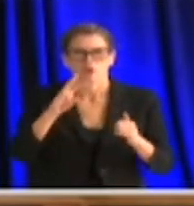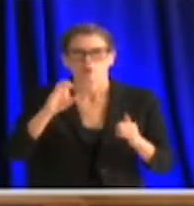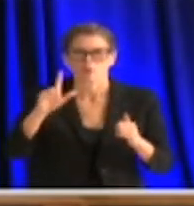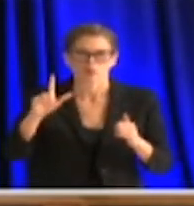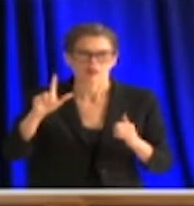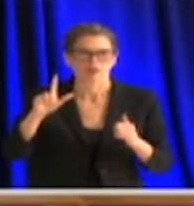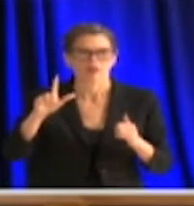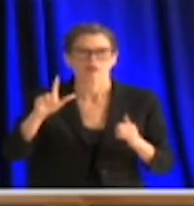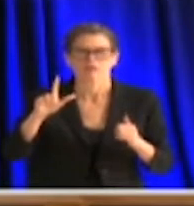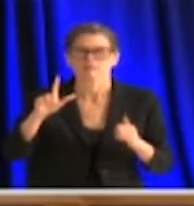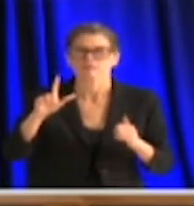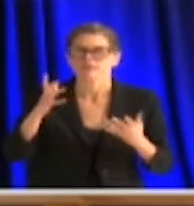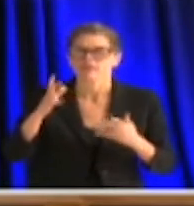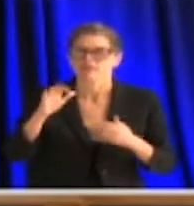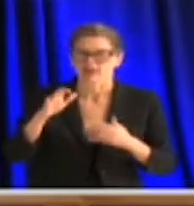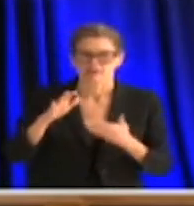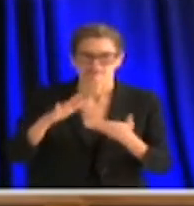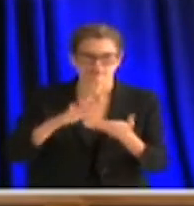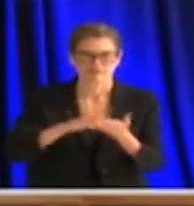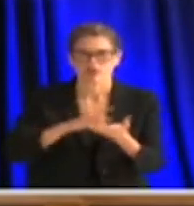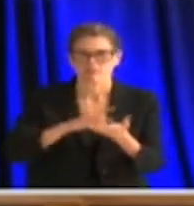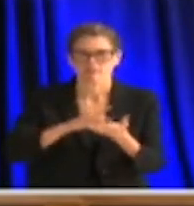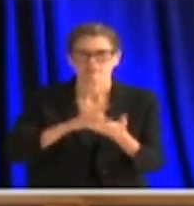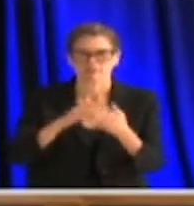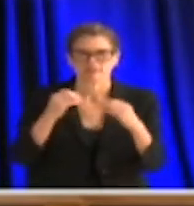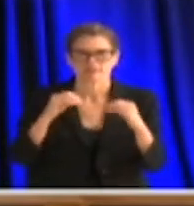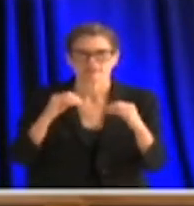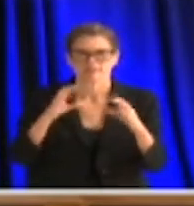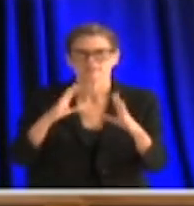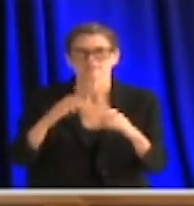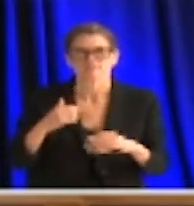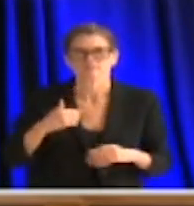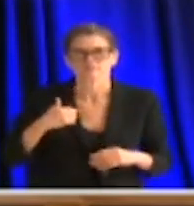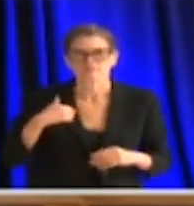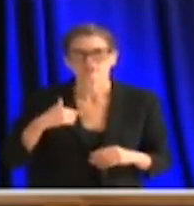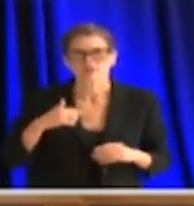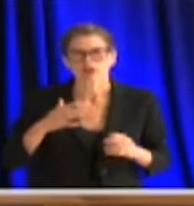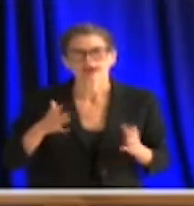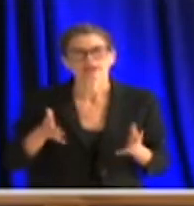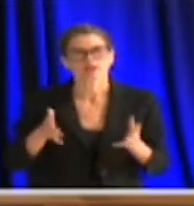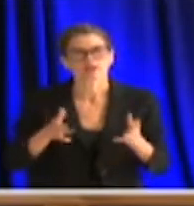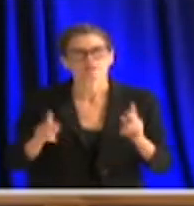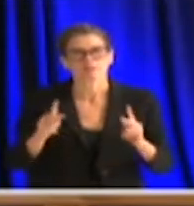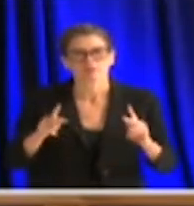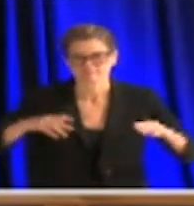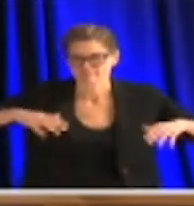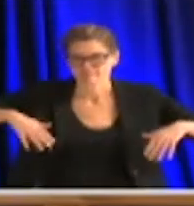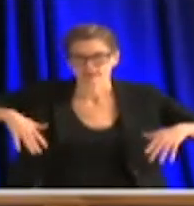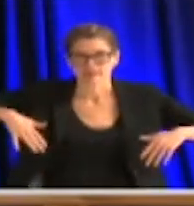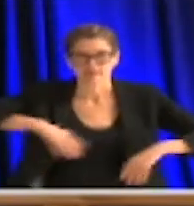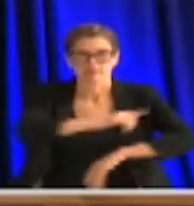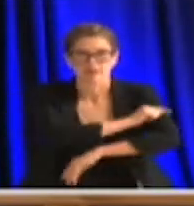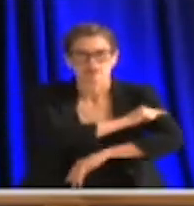Goodwill Pharmacy. I continue to encourage everyone who have not been vaccinated to do